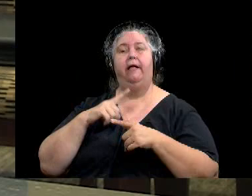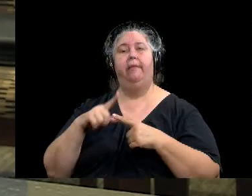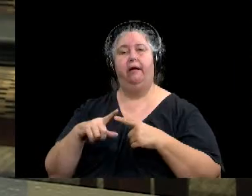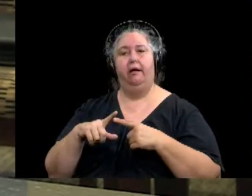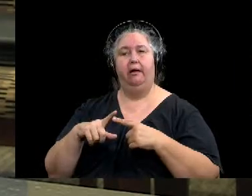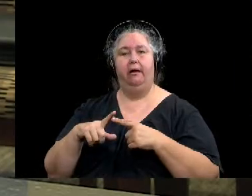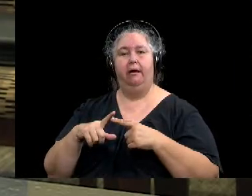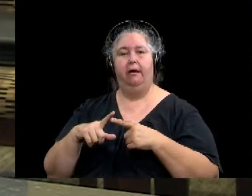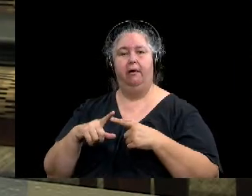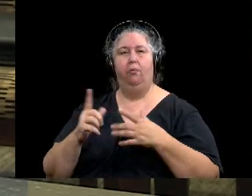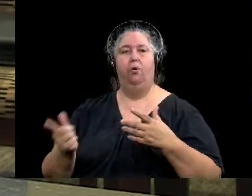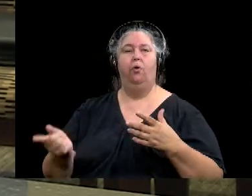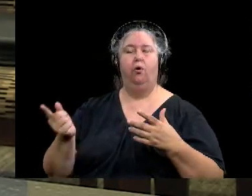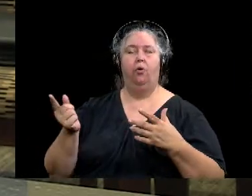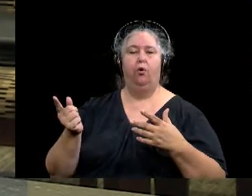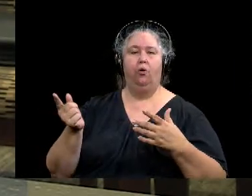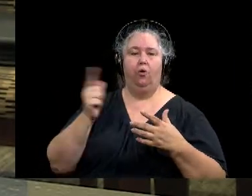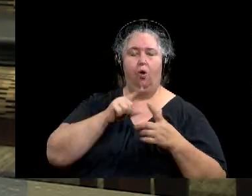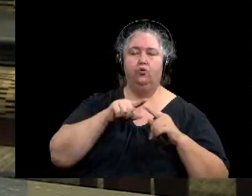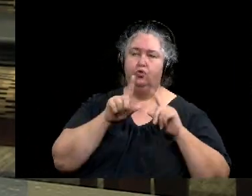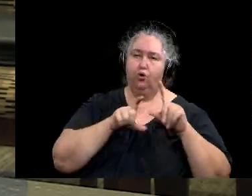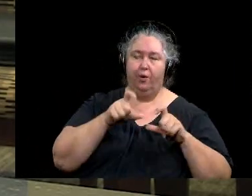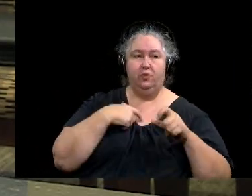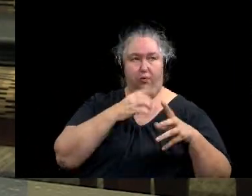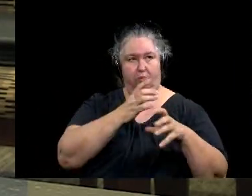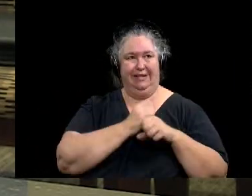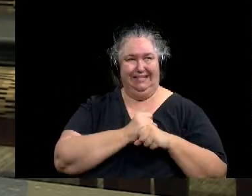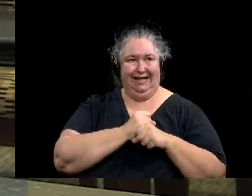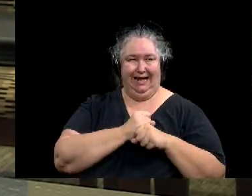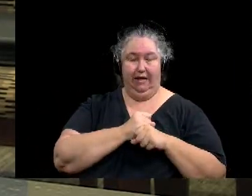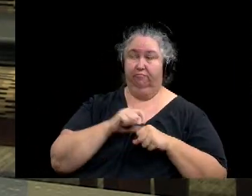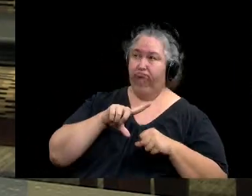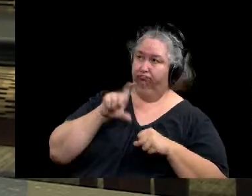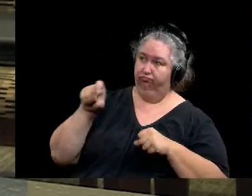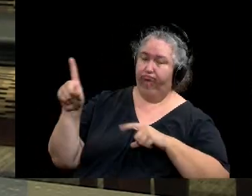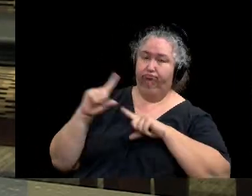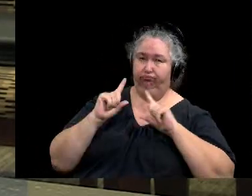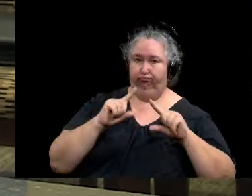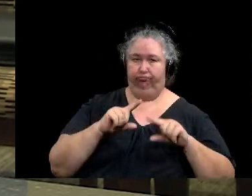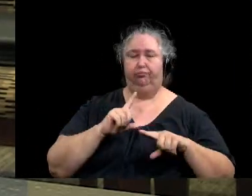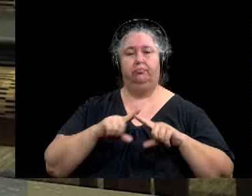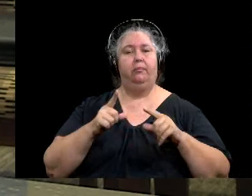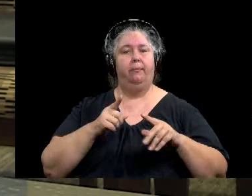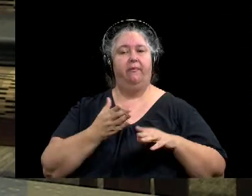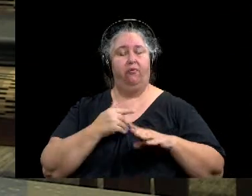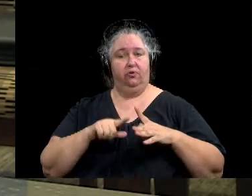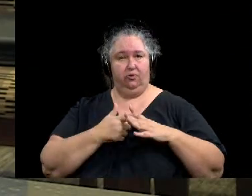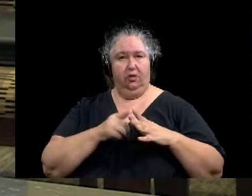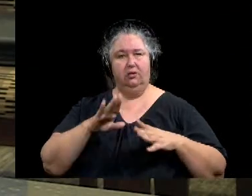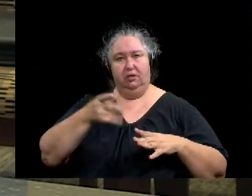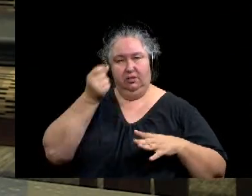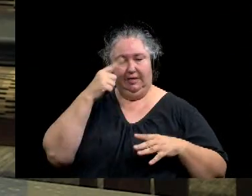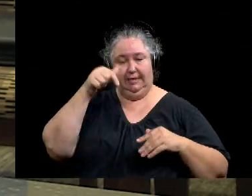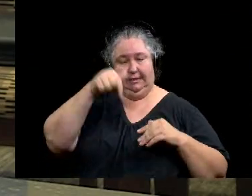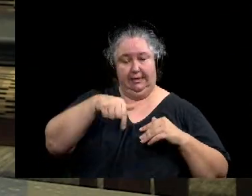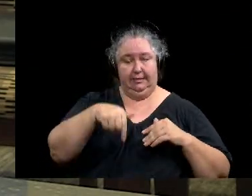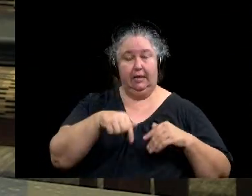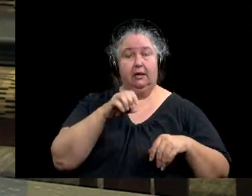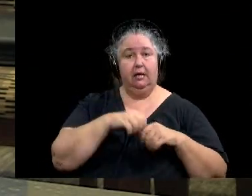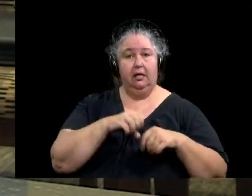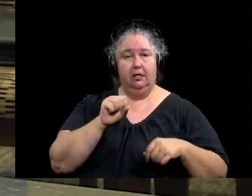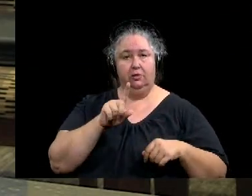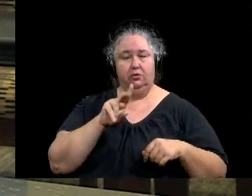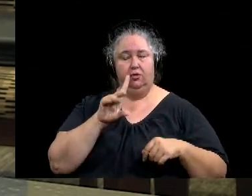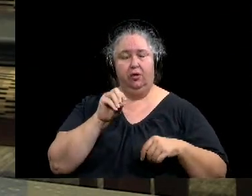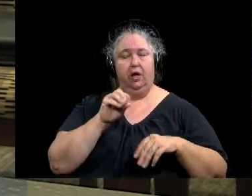go to their questions we received. But before we get going off that, I want to make sure that everybody knows that downstairs in our studio on our first